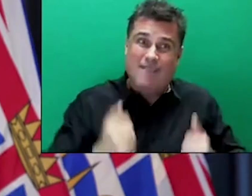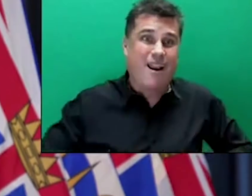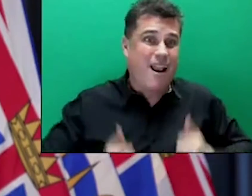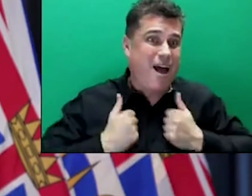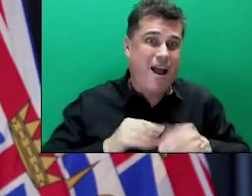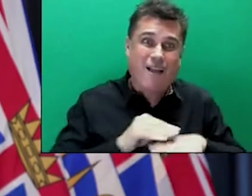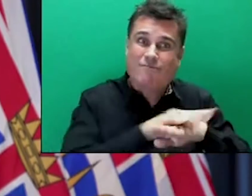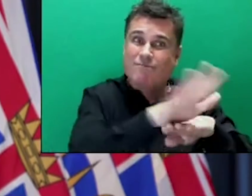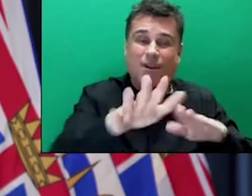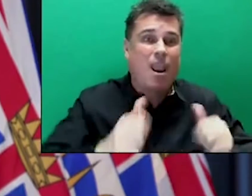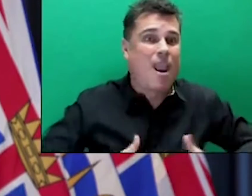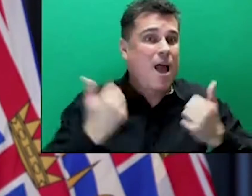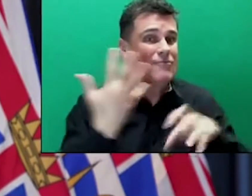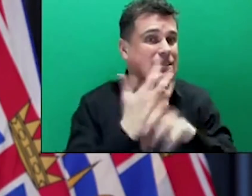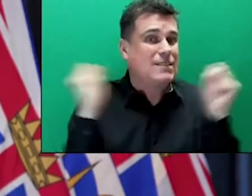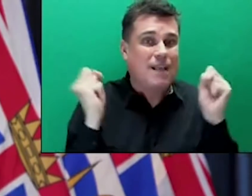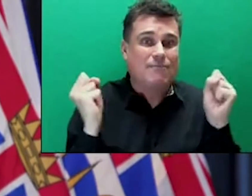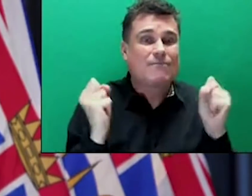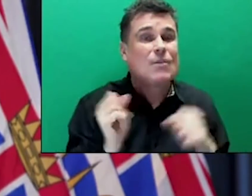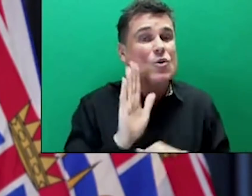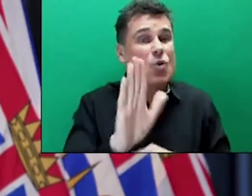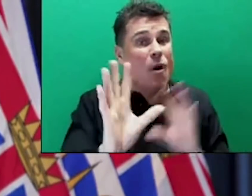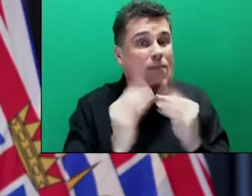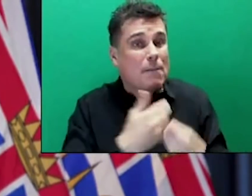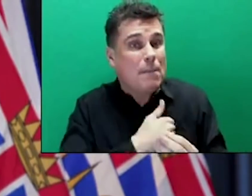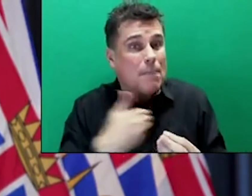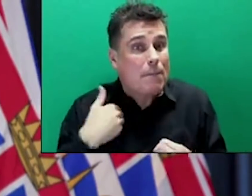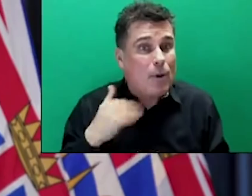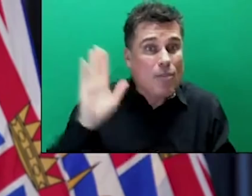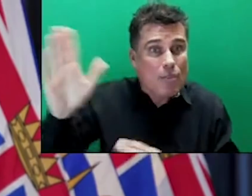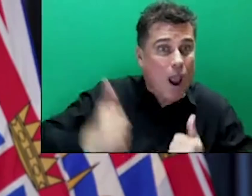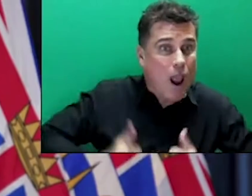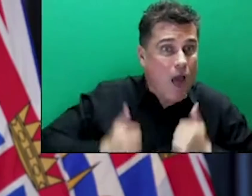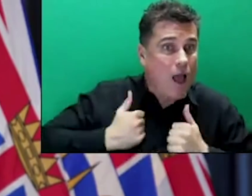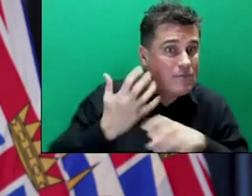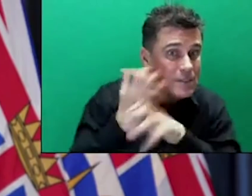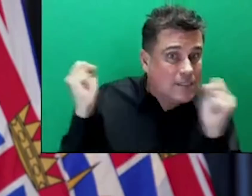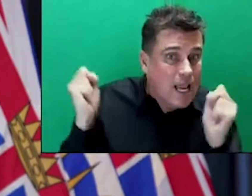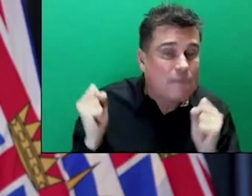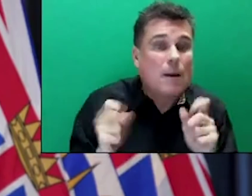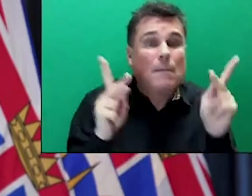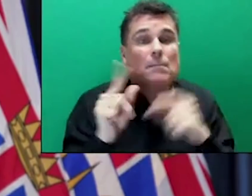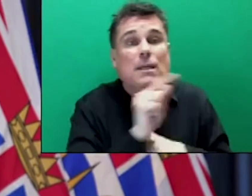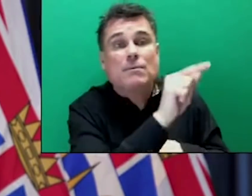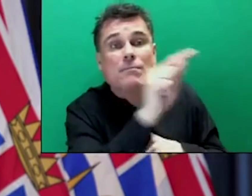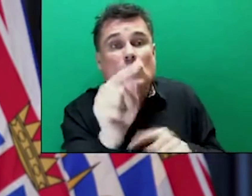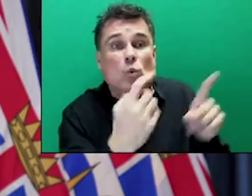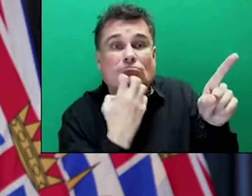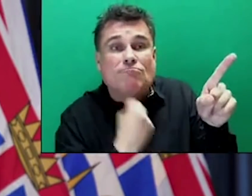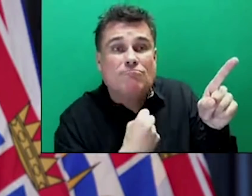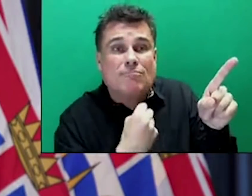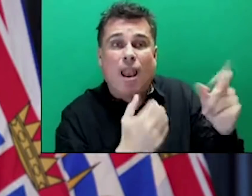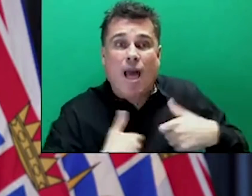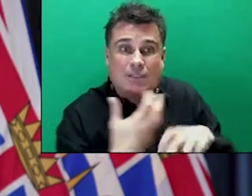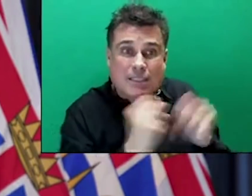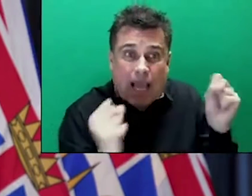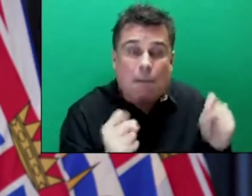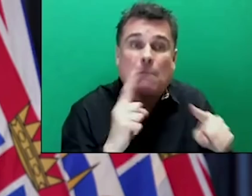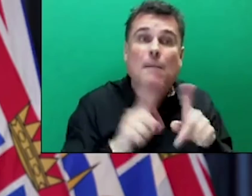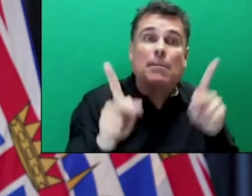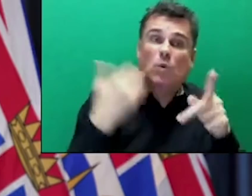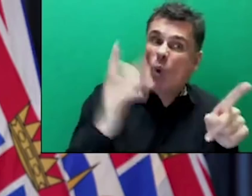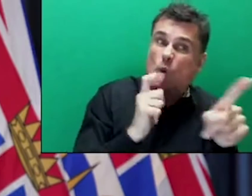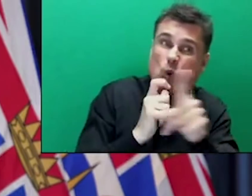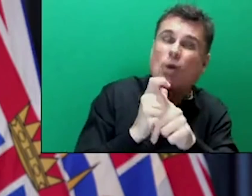saving. Now, more than ever, we must stick to this, and we must support each other and be